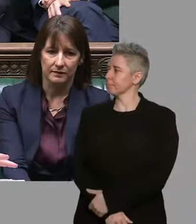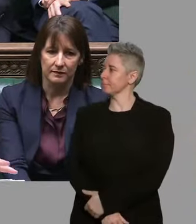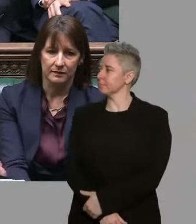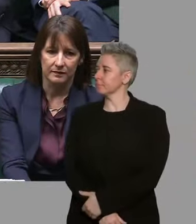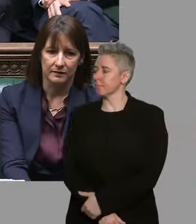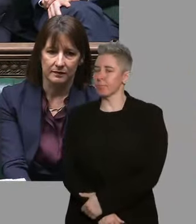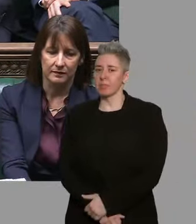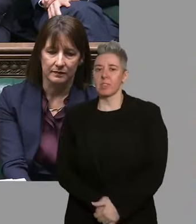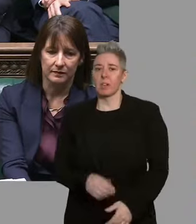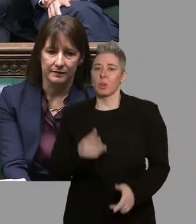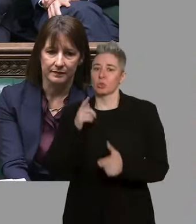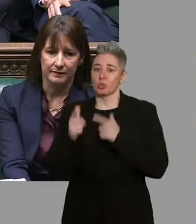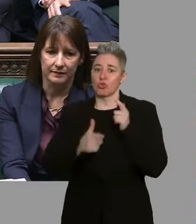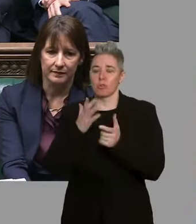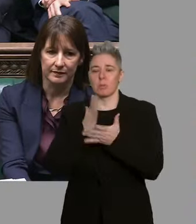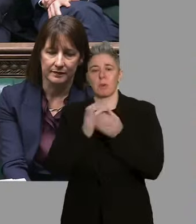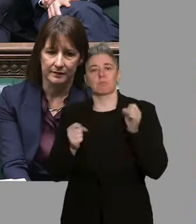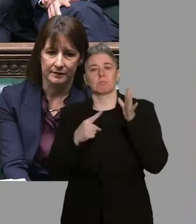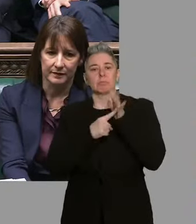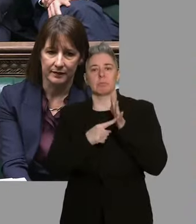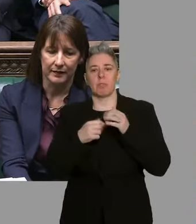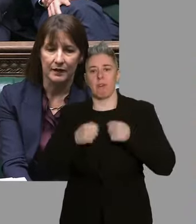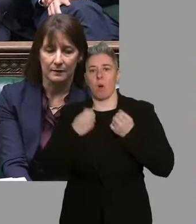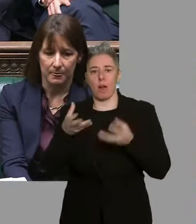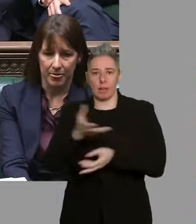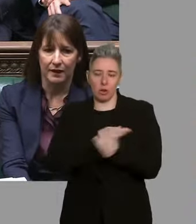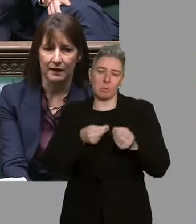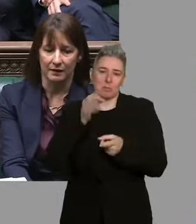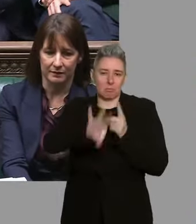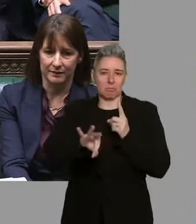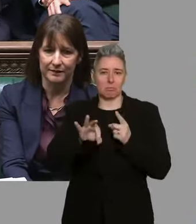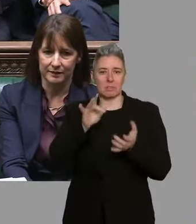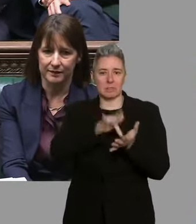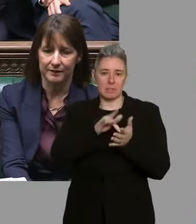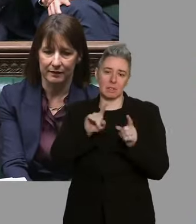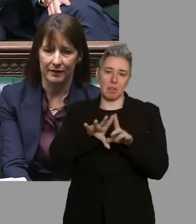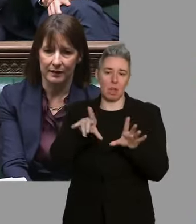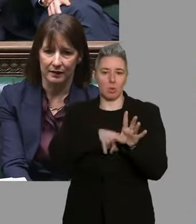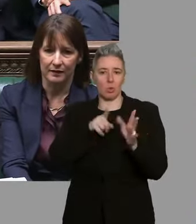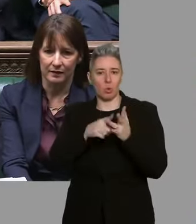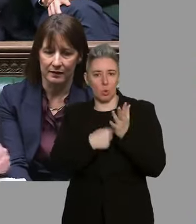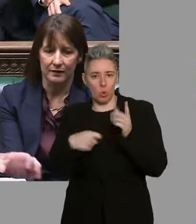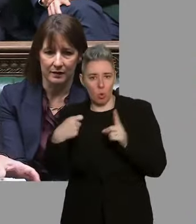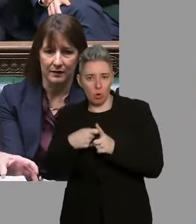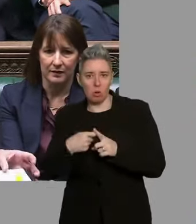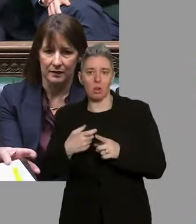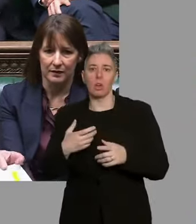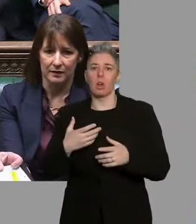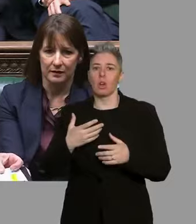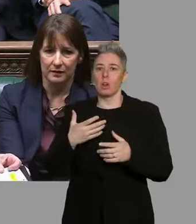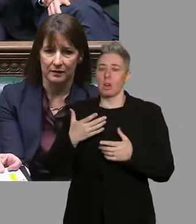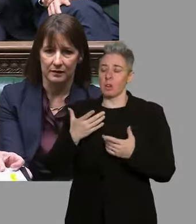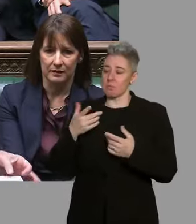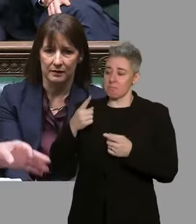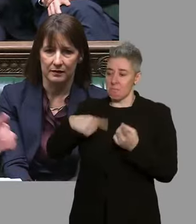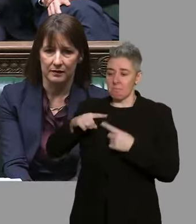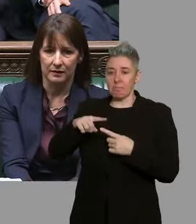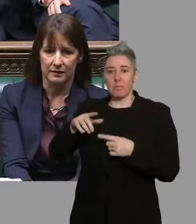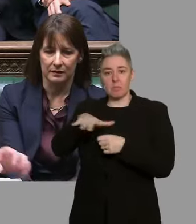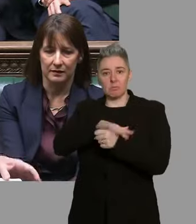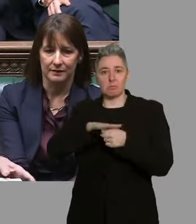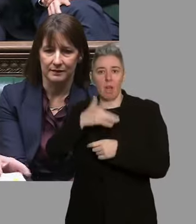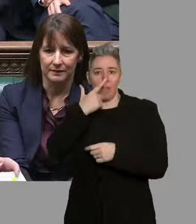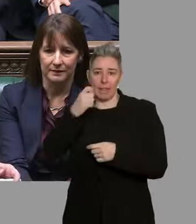focus is supporting industry, including by providing a 40% relief for retail, hospitality and leisure properties,